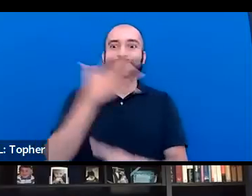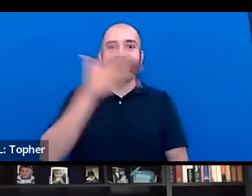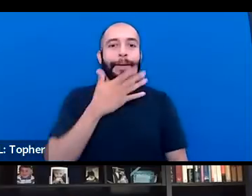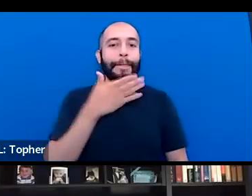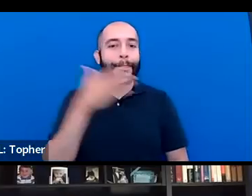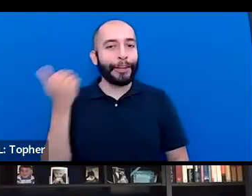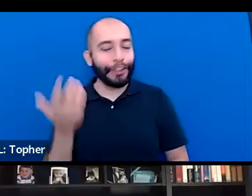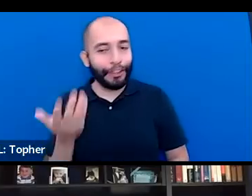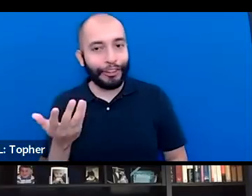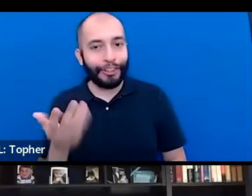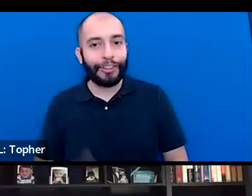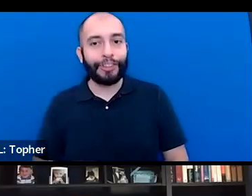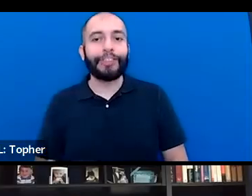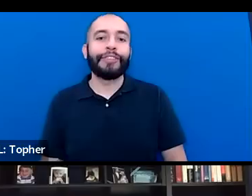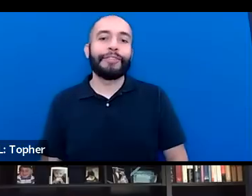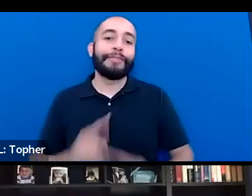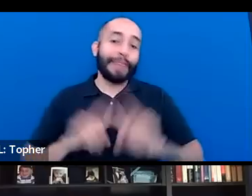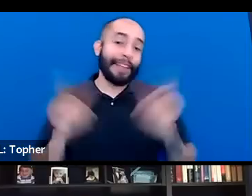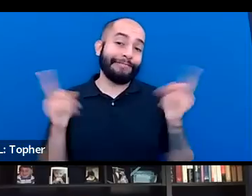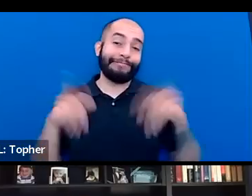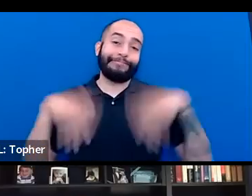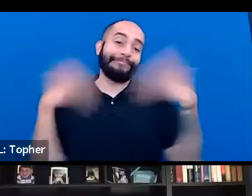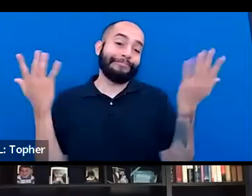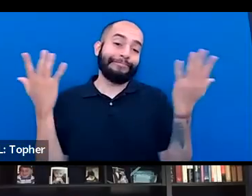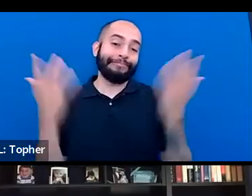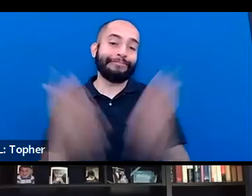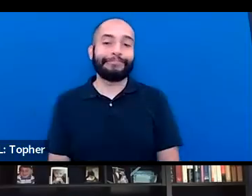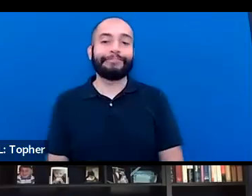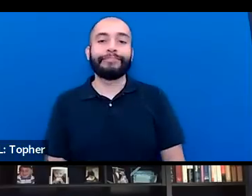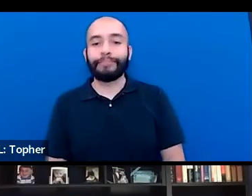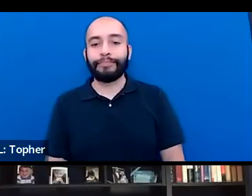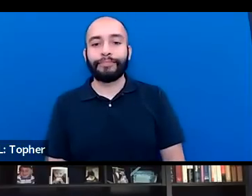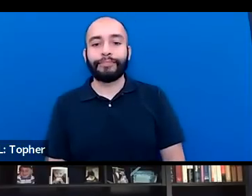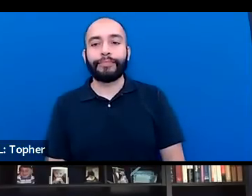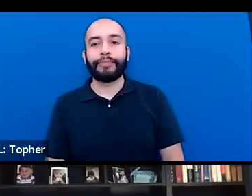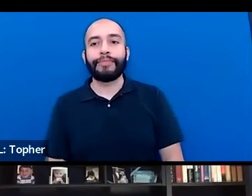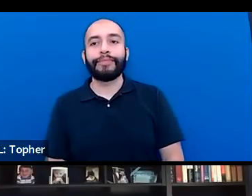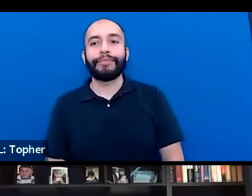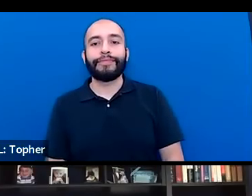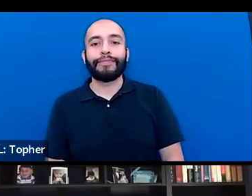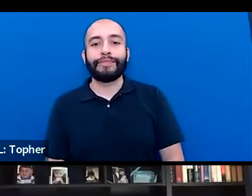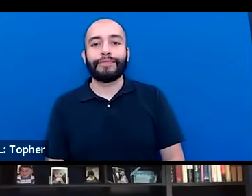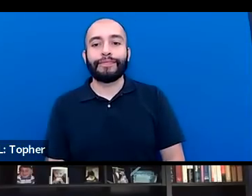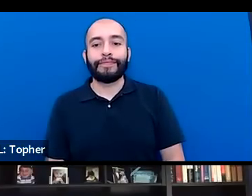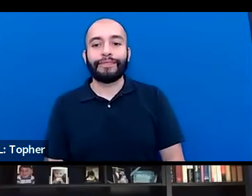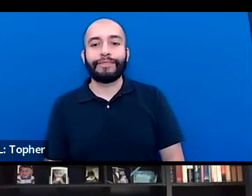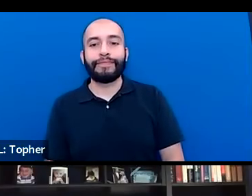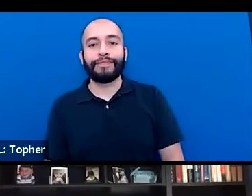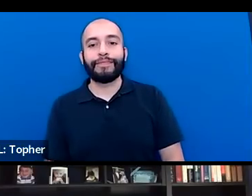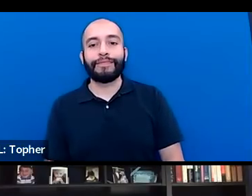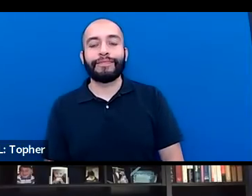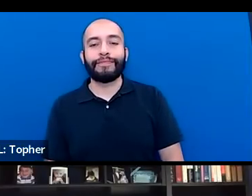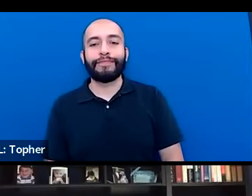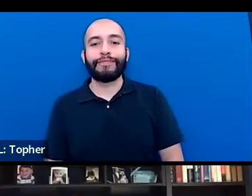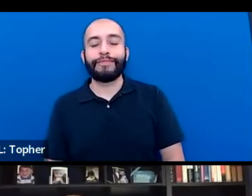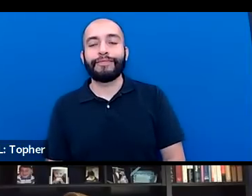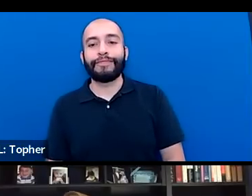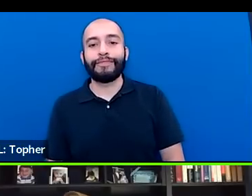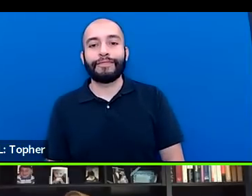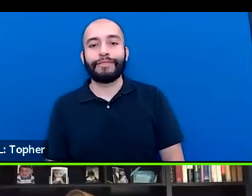would not have made the front page of the Jerusalem Post for his Holocaust blanket comparisons. But